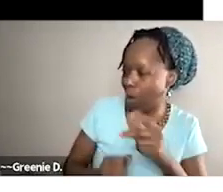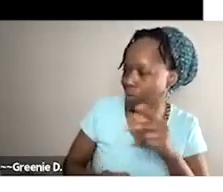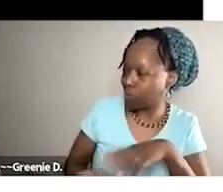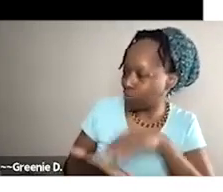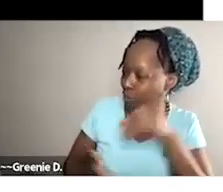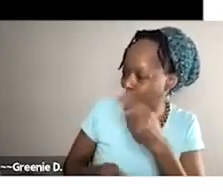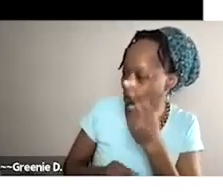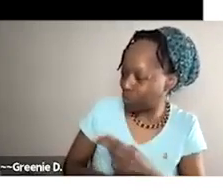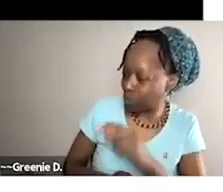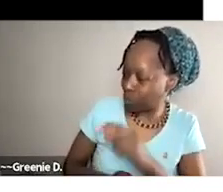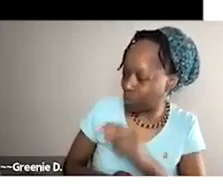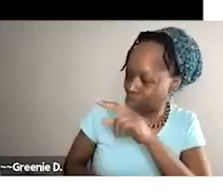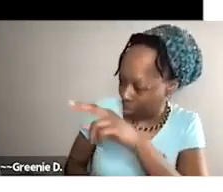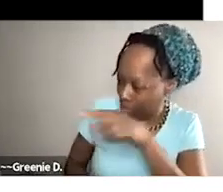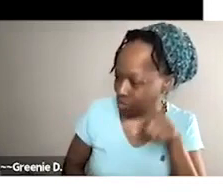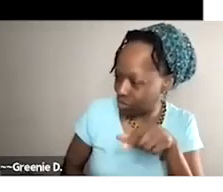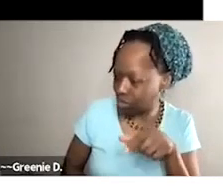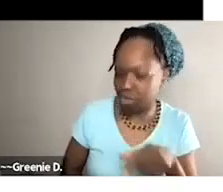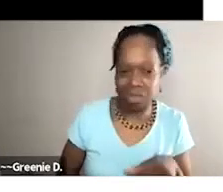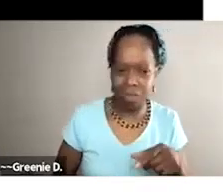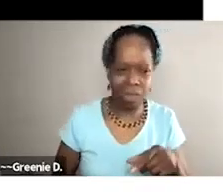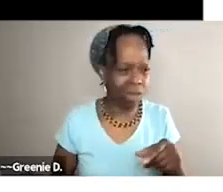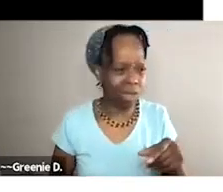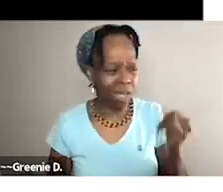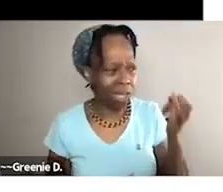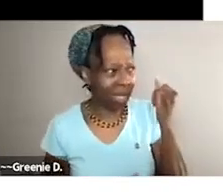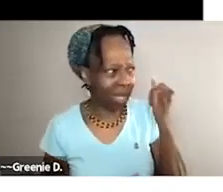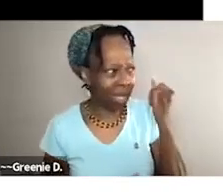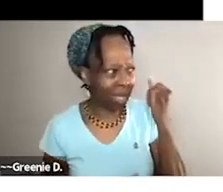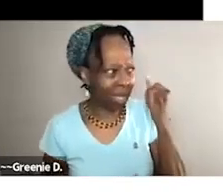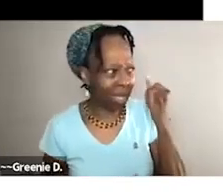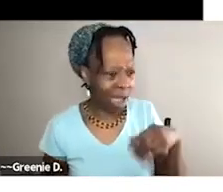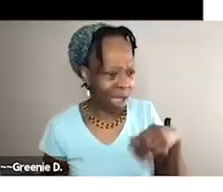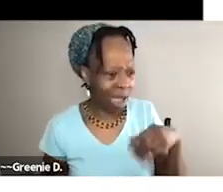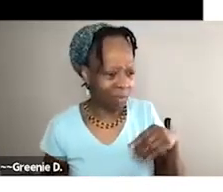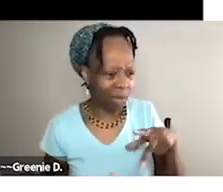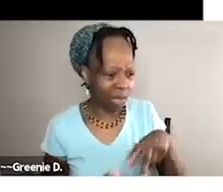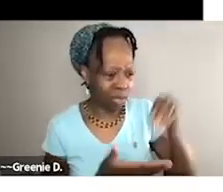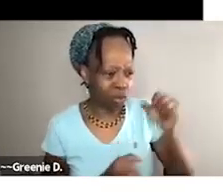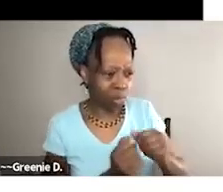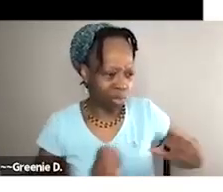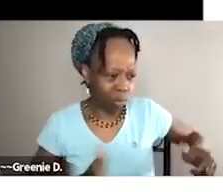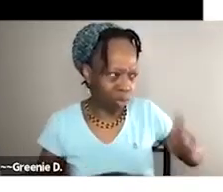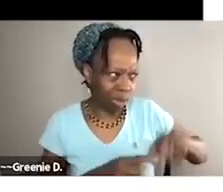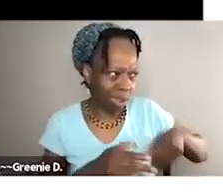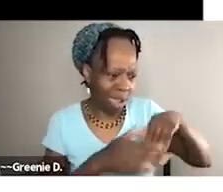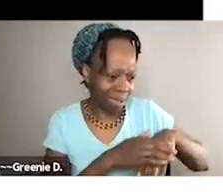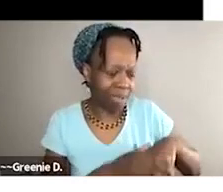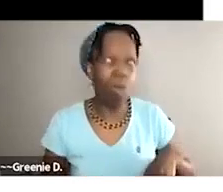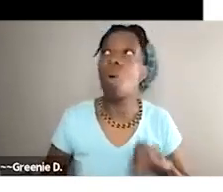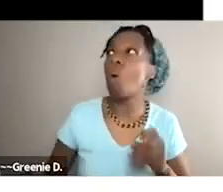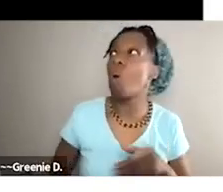Information posted at eye level. These are all really things that we can all do. This isn't costly. Playground equipment that's usable by